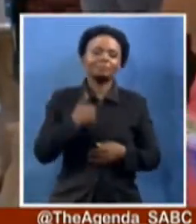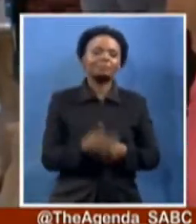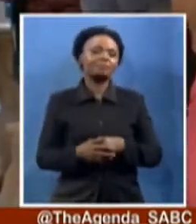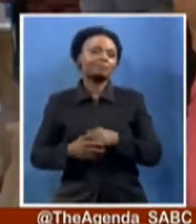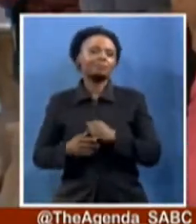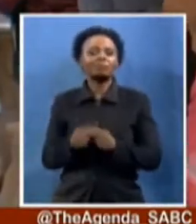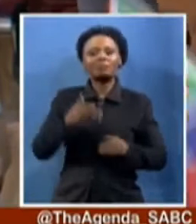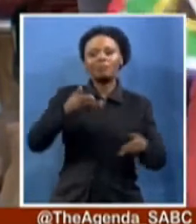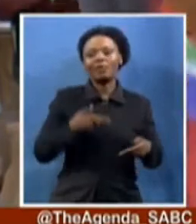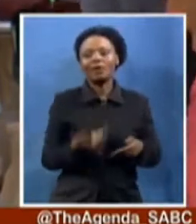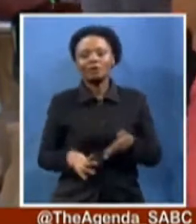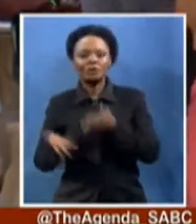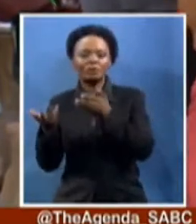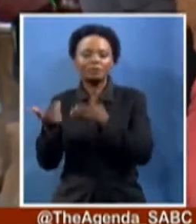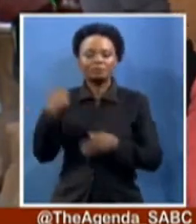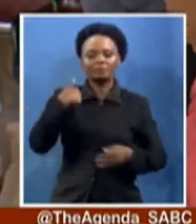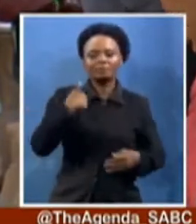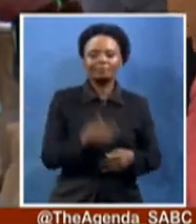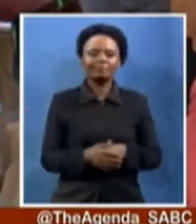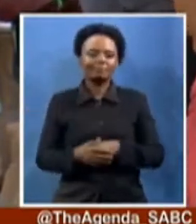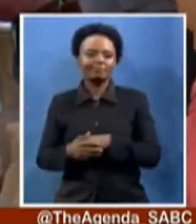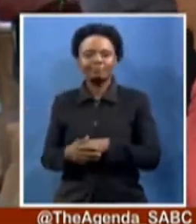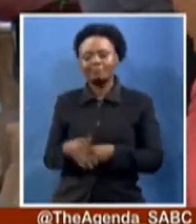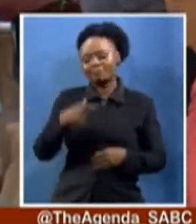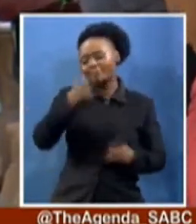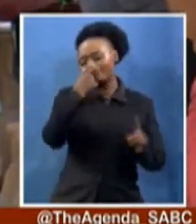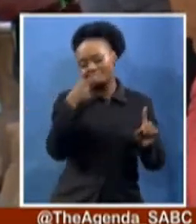Matamela, Ramaphosa tumamina,